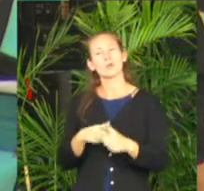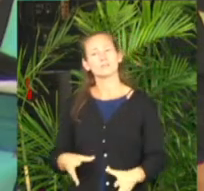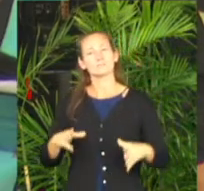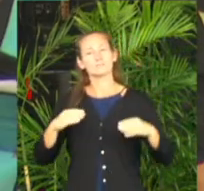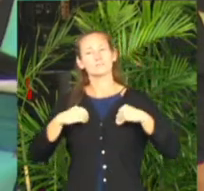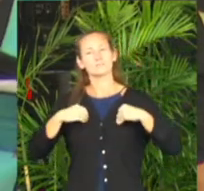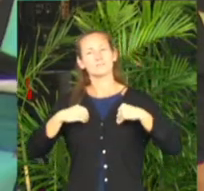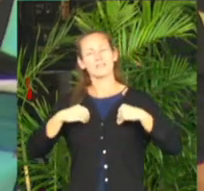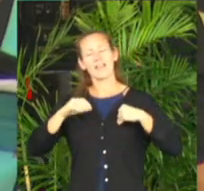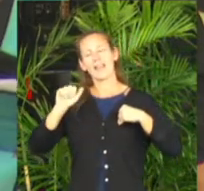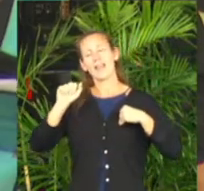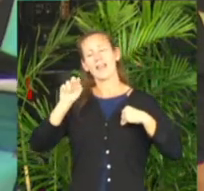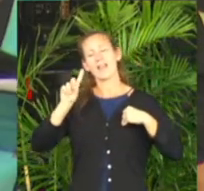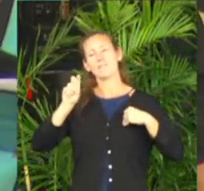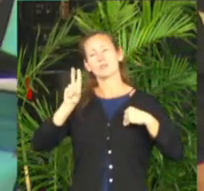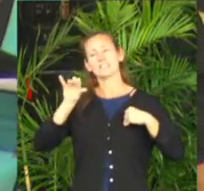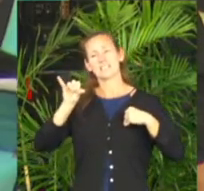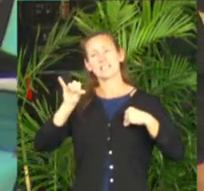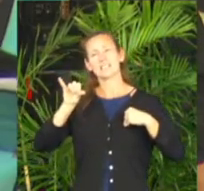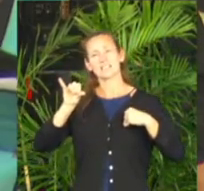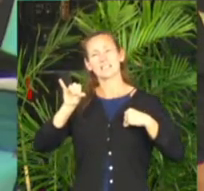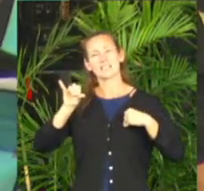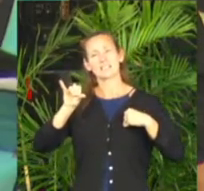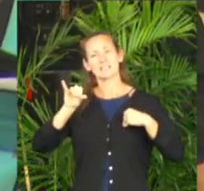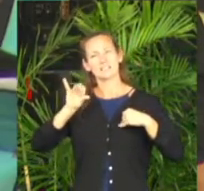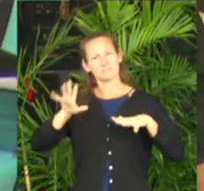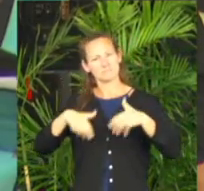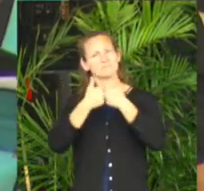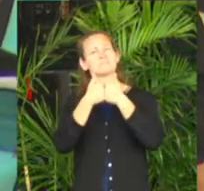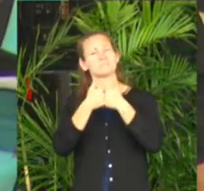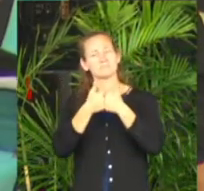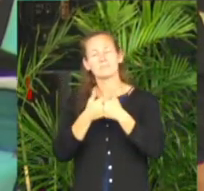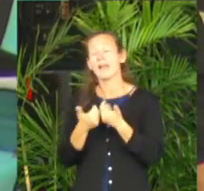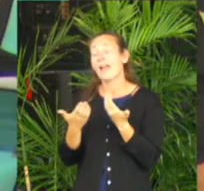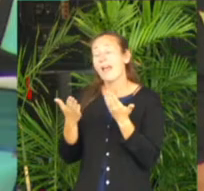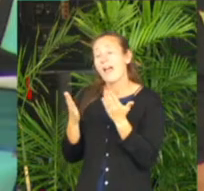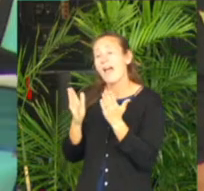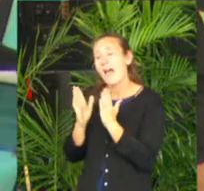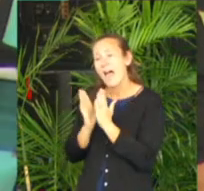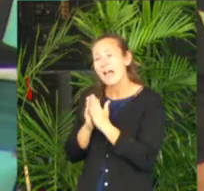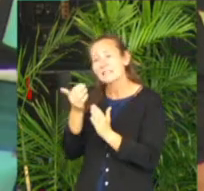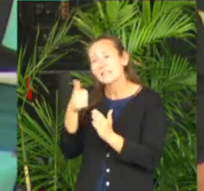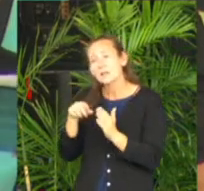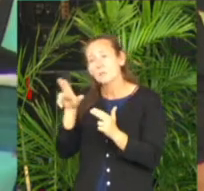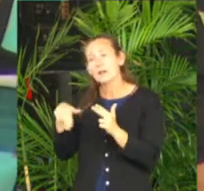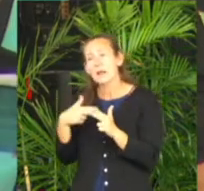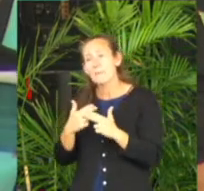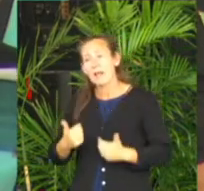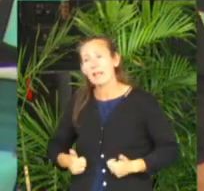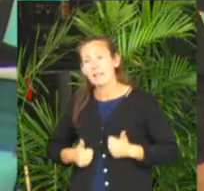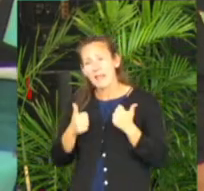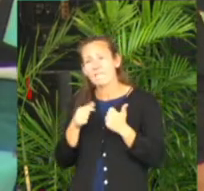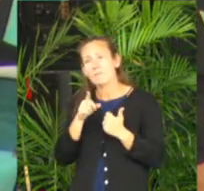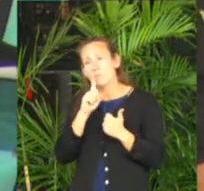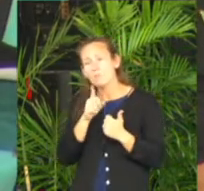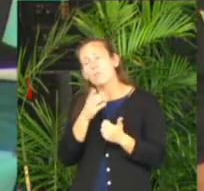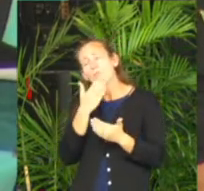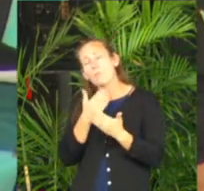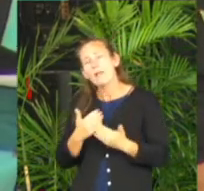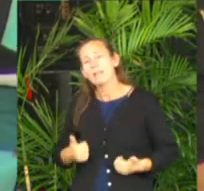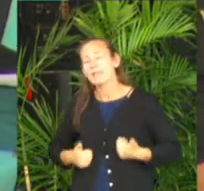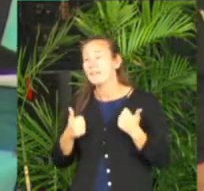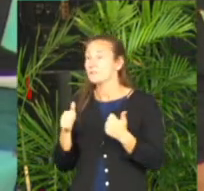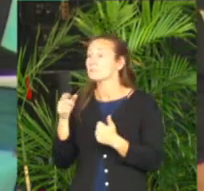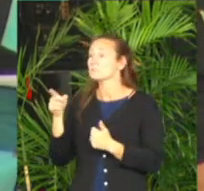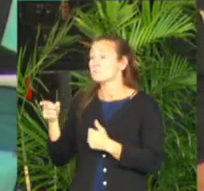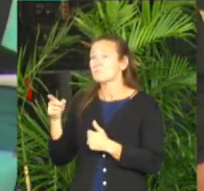adversity. Ask Flagler graduate Mark Craddock about a life well lived. While snorkeling in 2014,